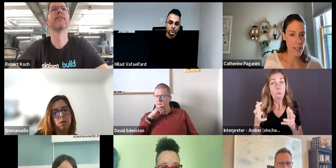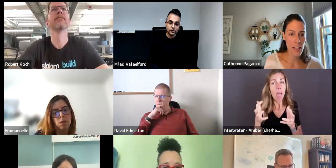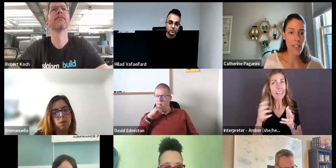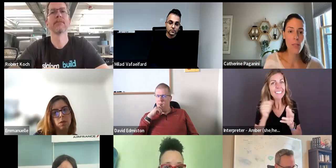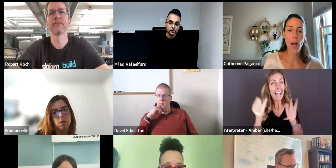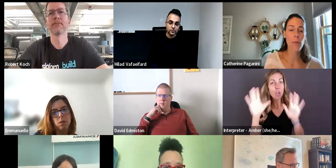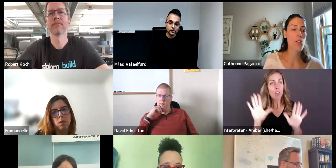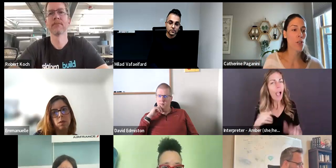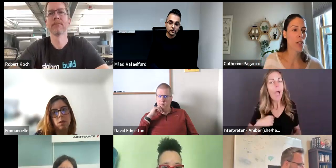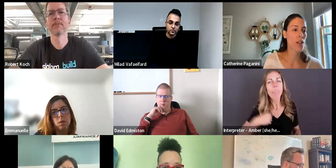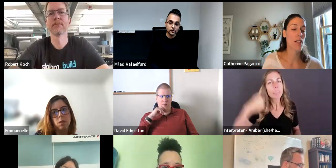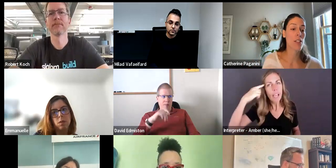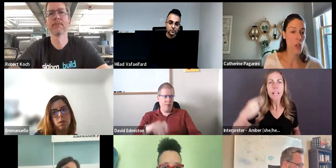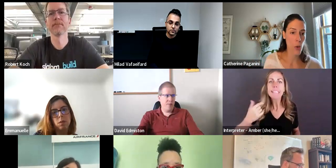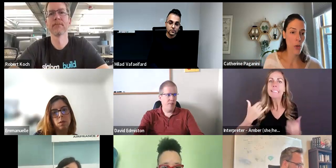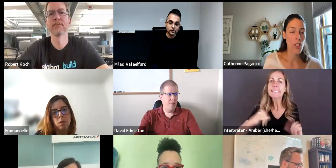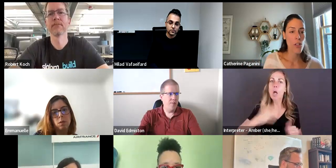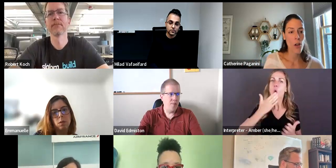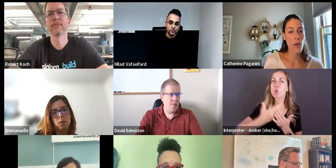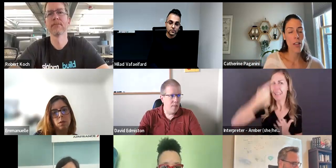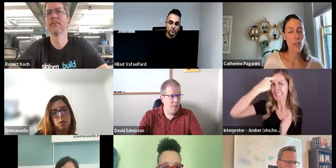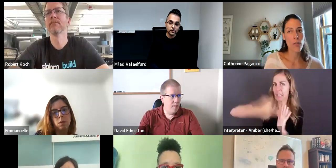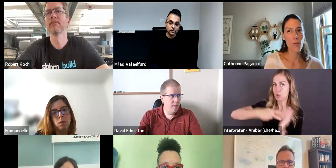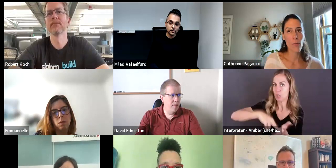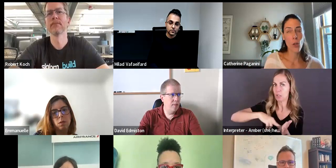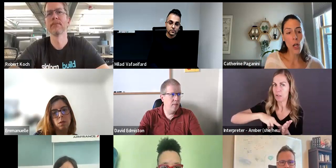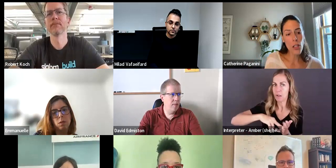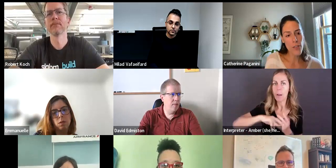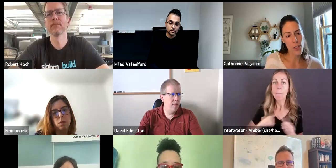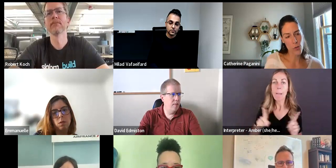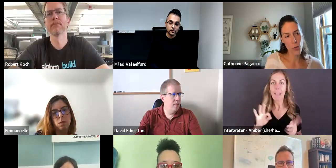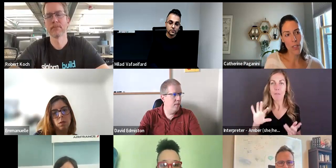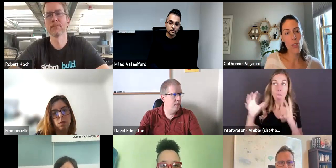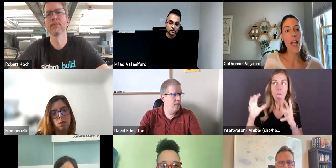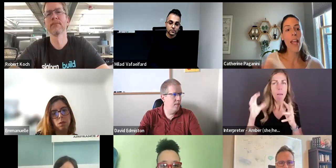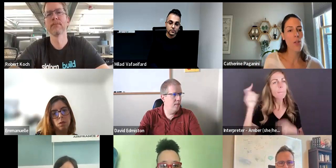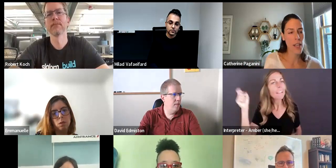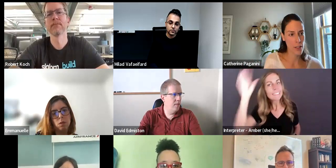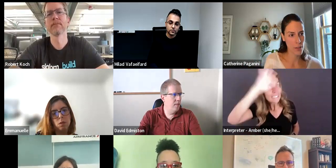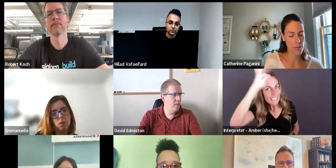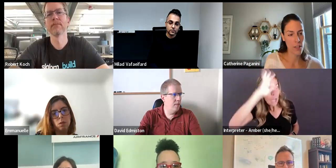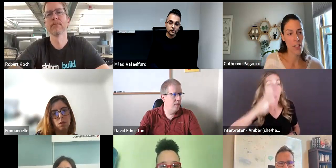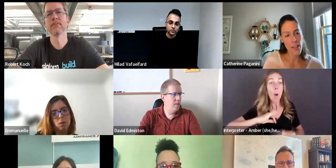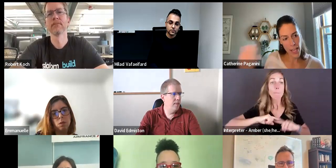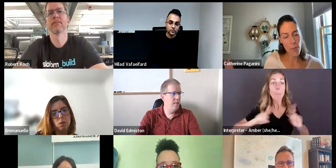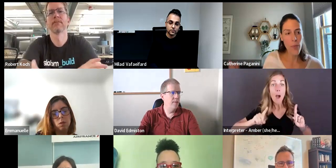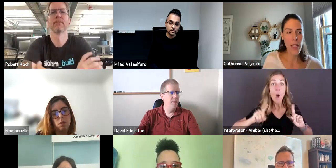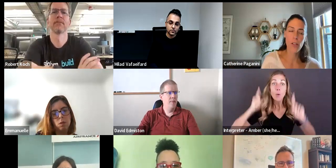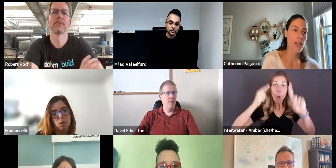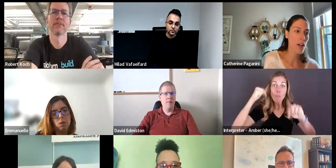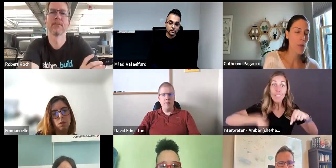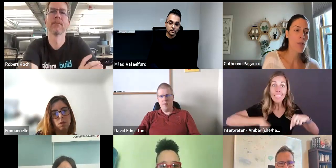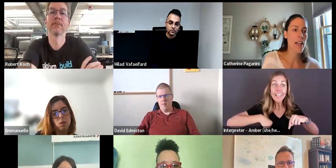not ill-intended. It's probably just because they didn't know. So the goal of this group is to educate